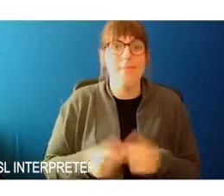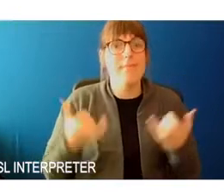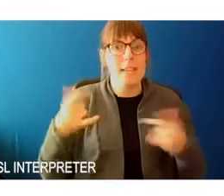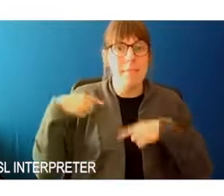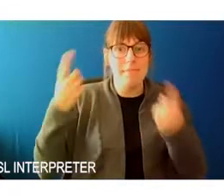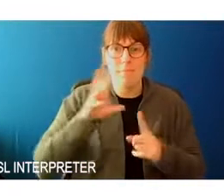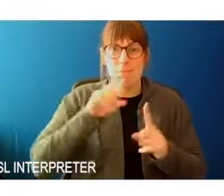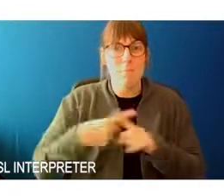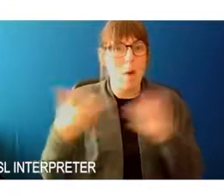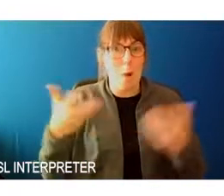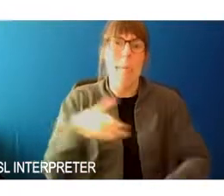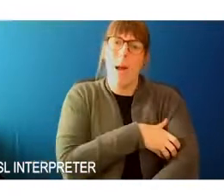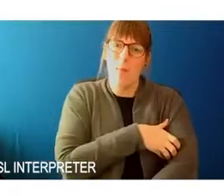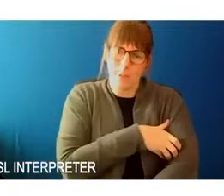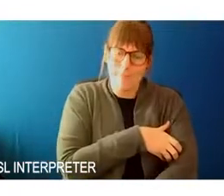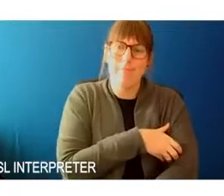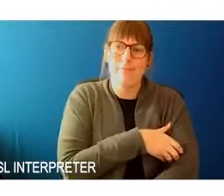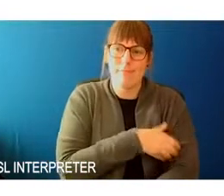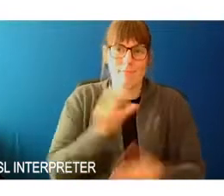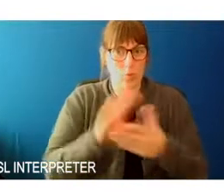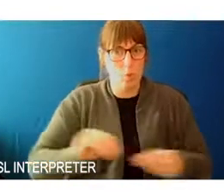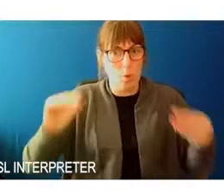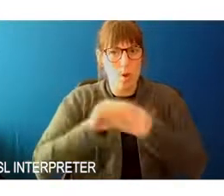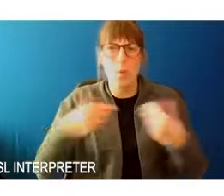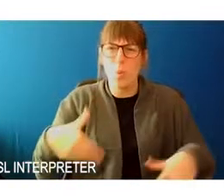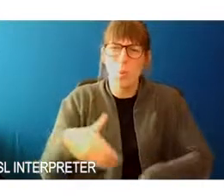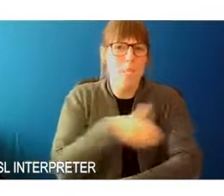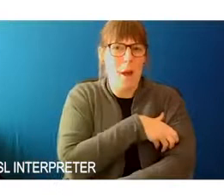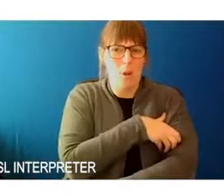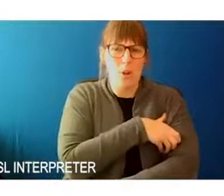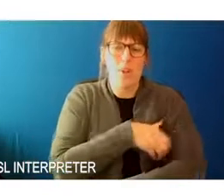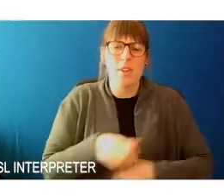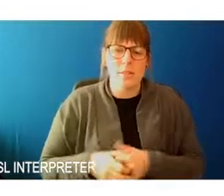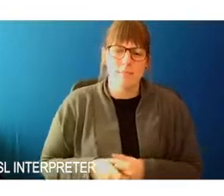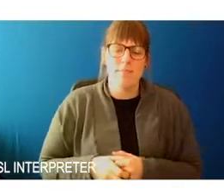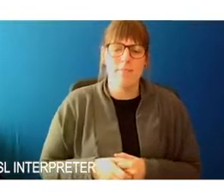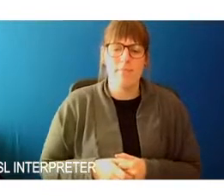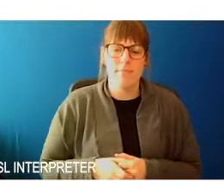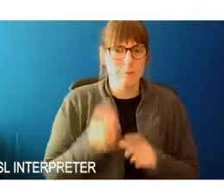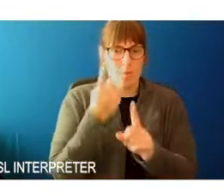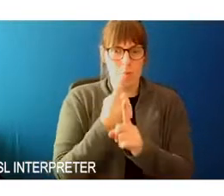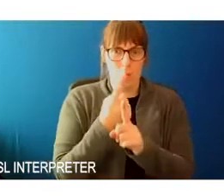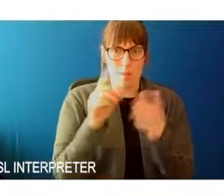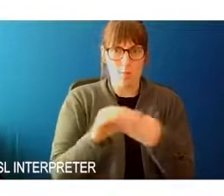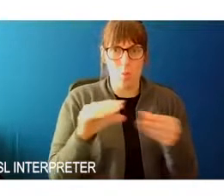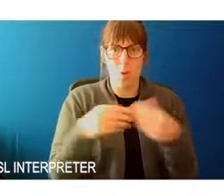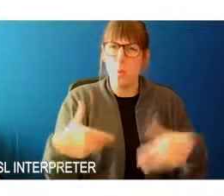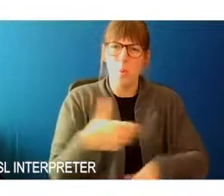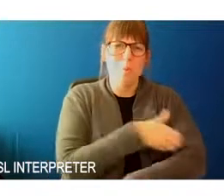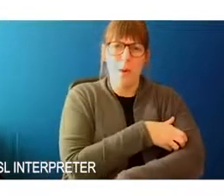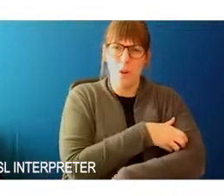with opportunities. So today we've talked about power, the power of storytelling, the power